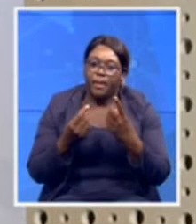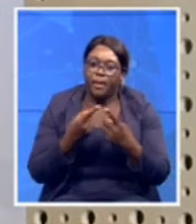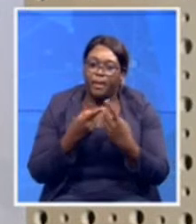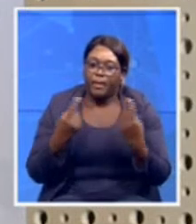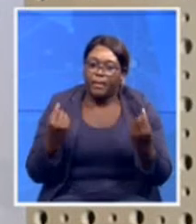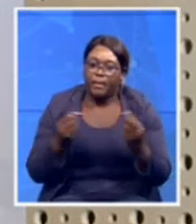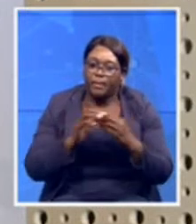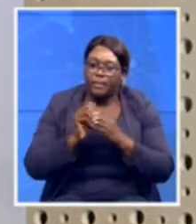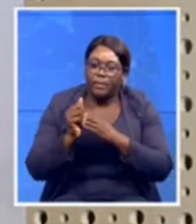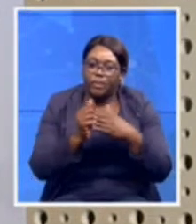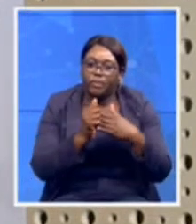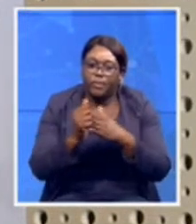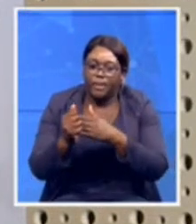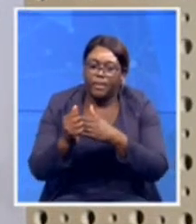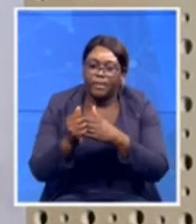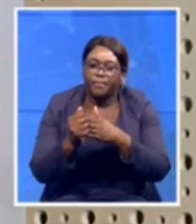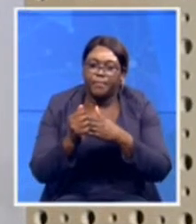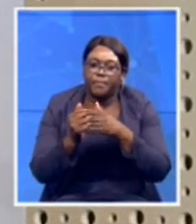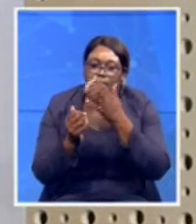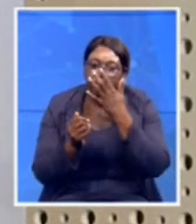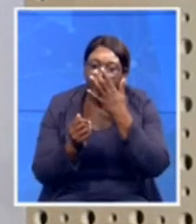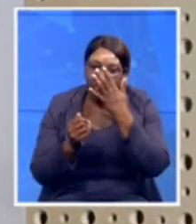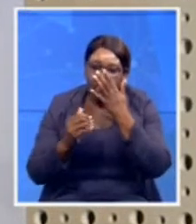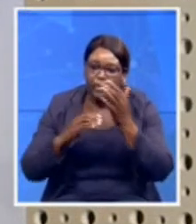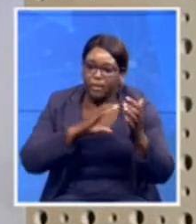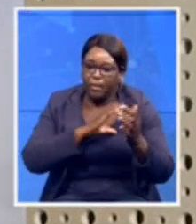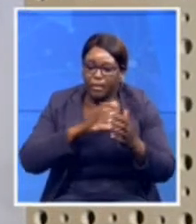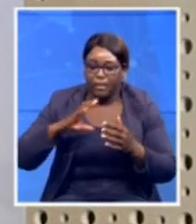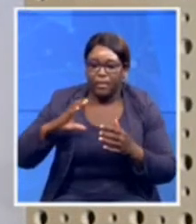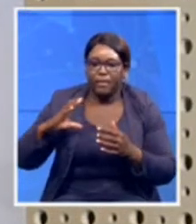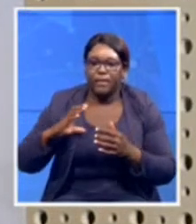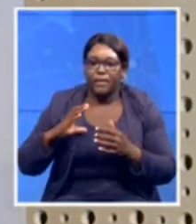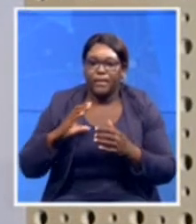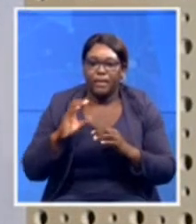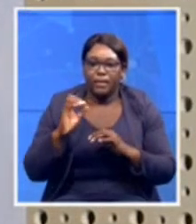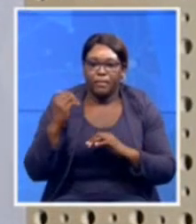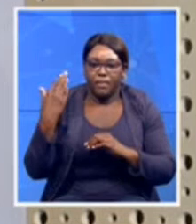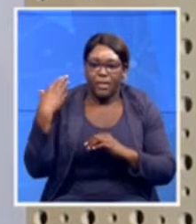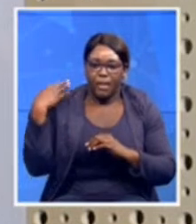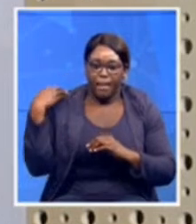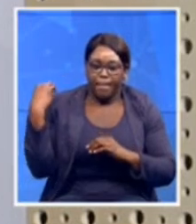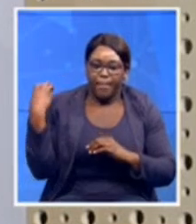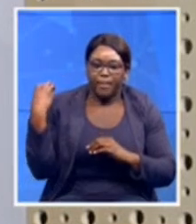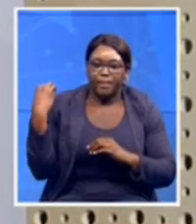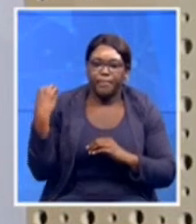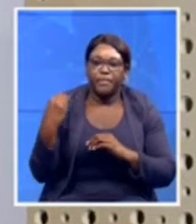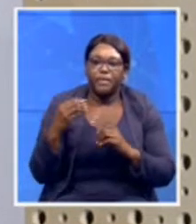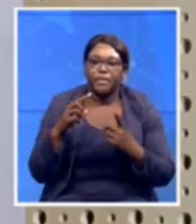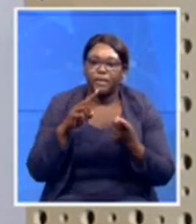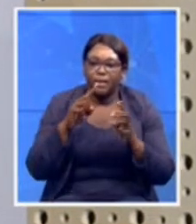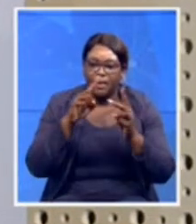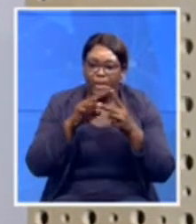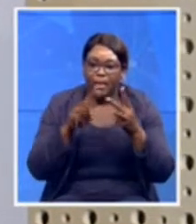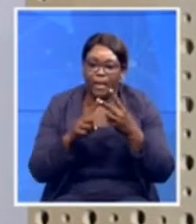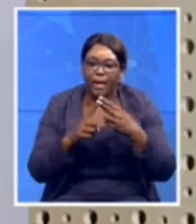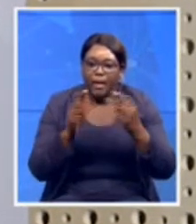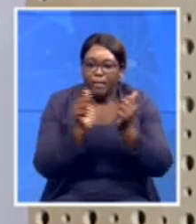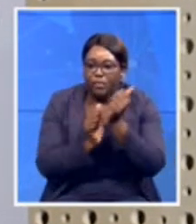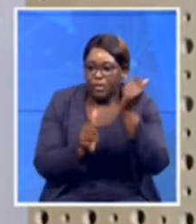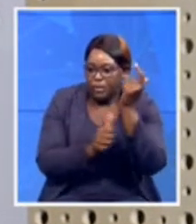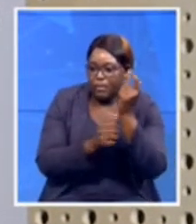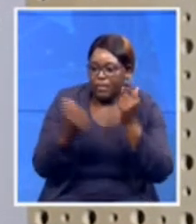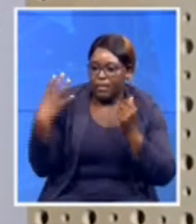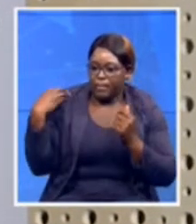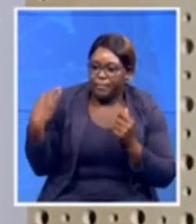the leadership of the minister and the deputy minister. And we want to thank them for that kind of leadership, deputy minister, and thank you